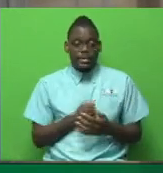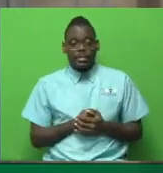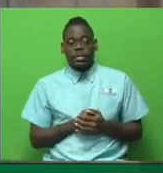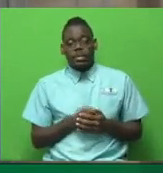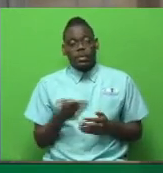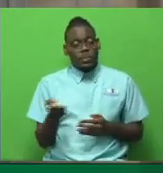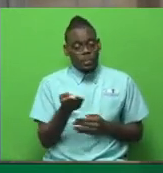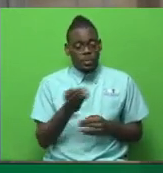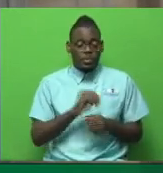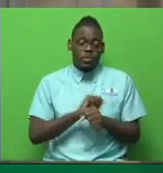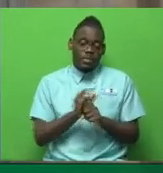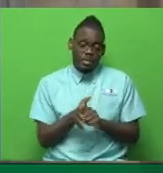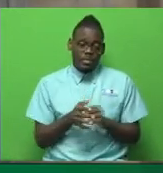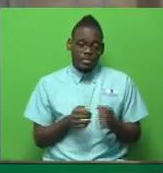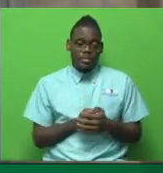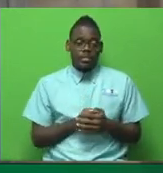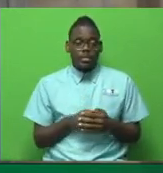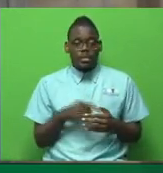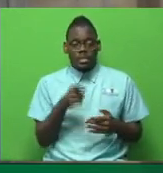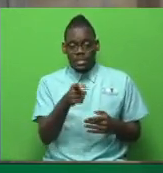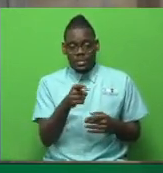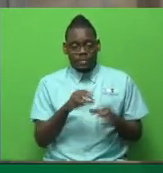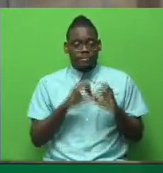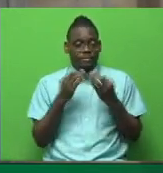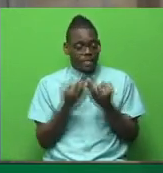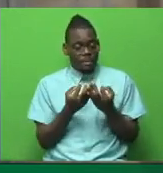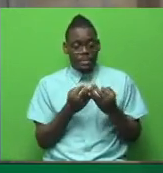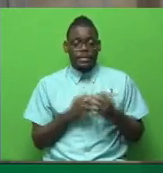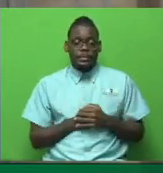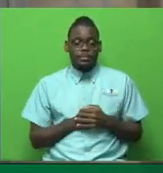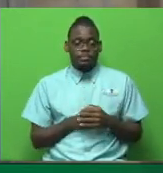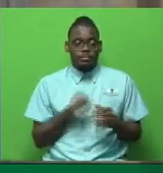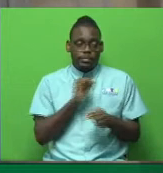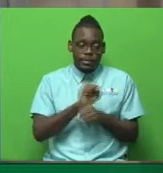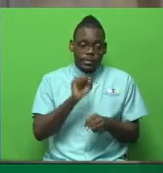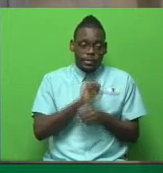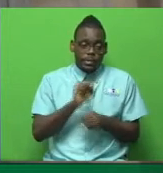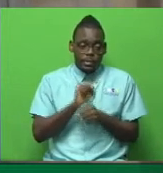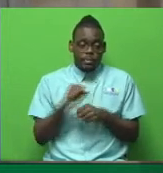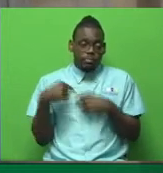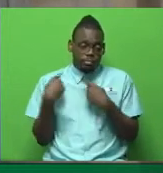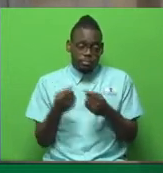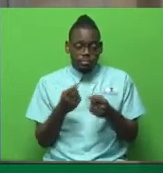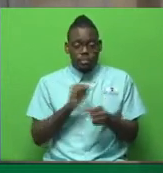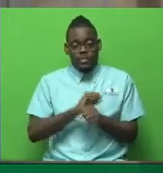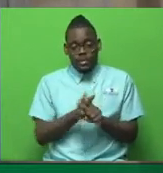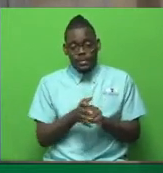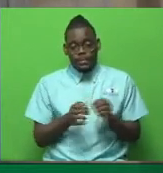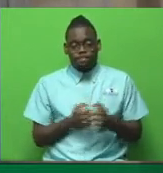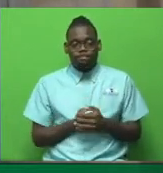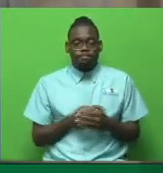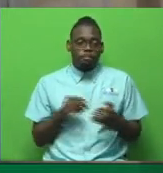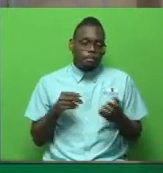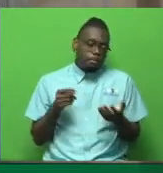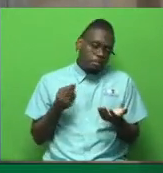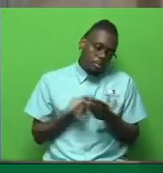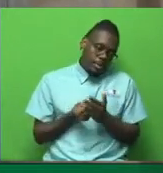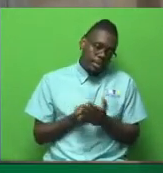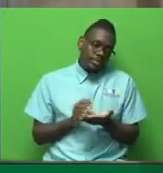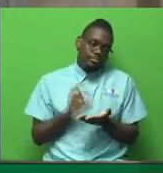families they did not keep us safe during covert 19. what where is their compensation